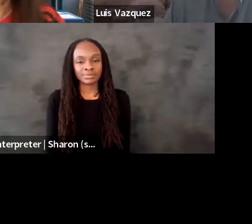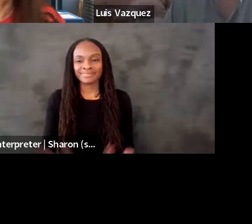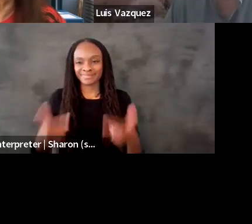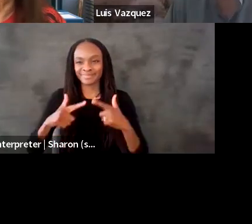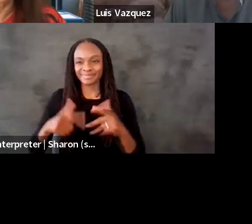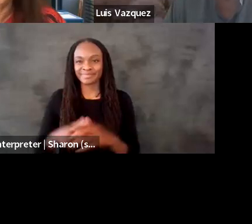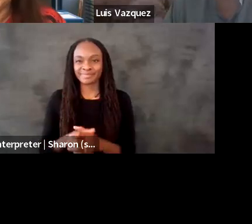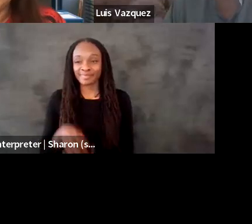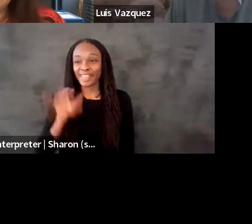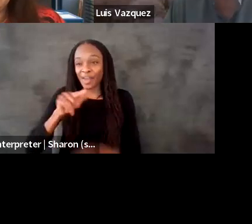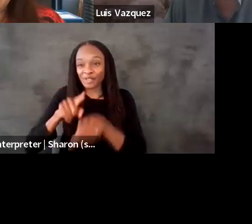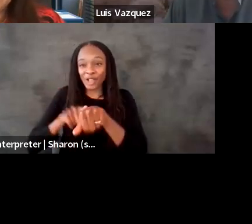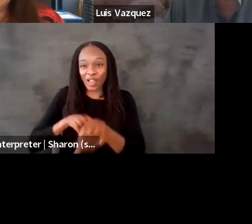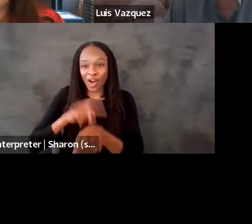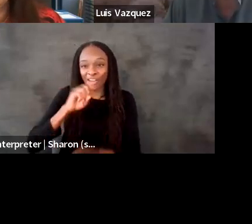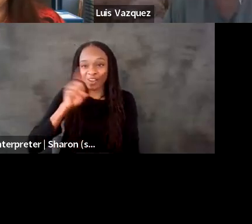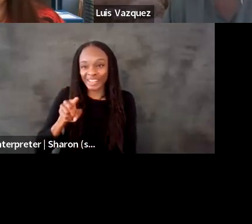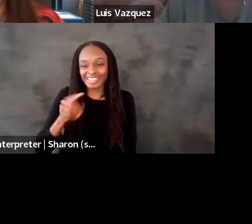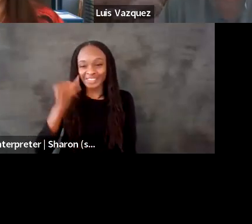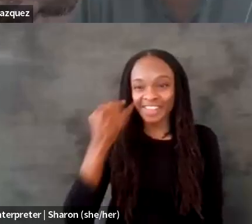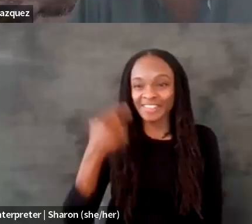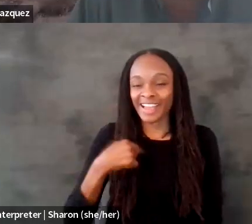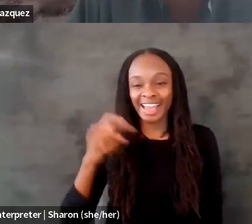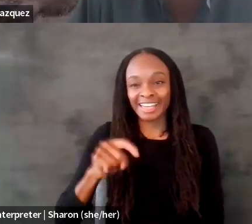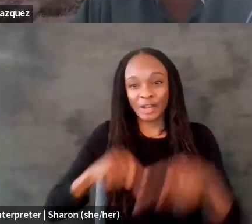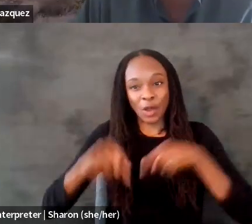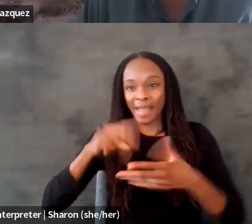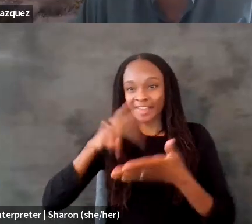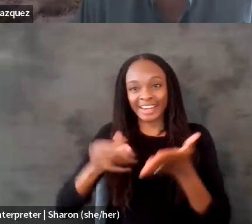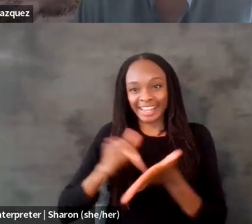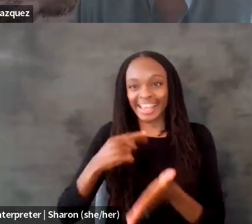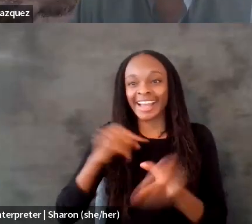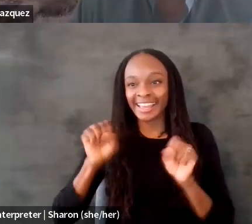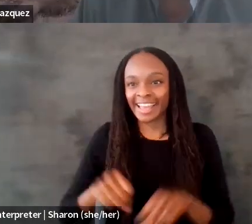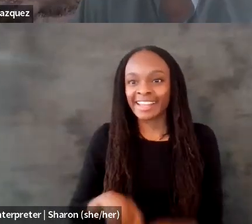And that was long, so if I need to go back to repeat. I'm trying to read